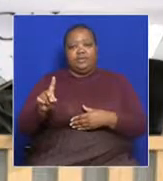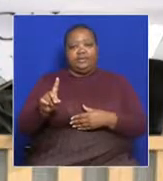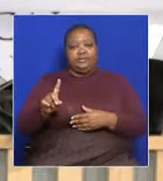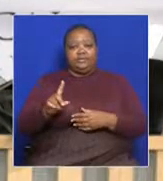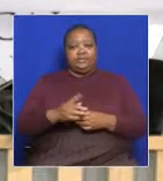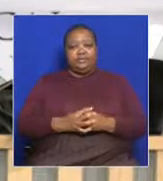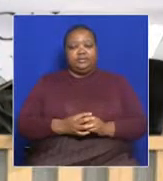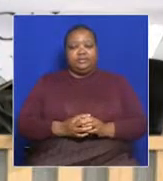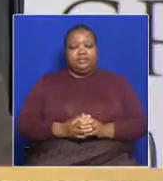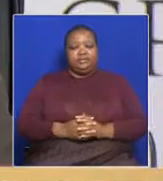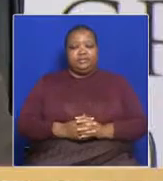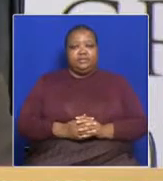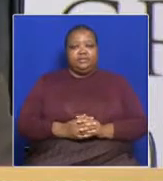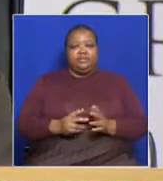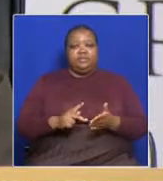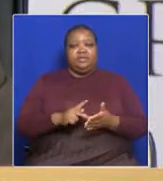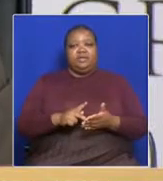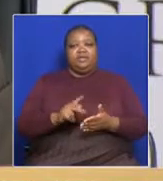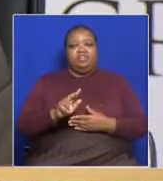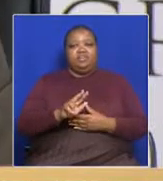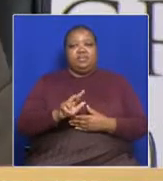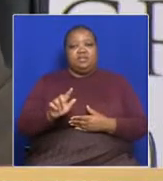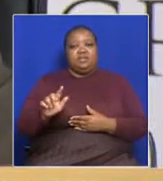page 87.